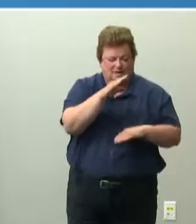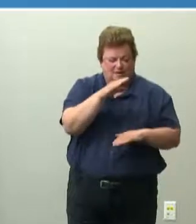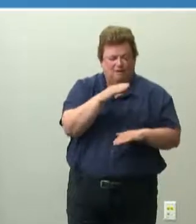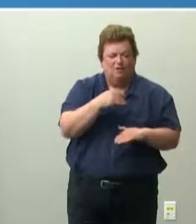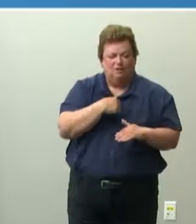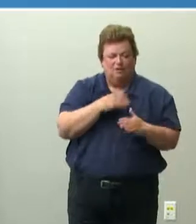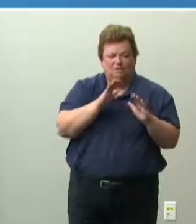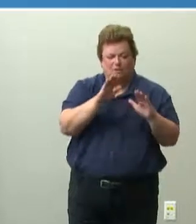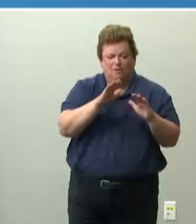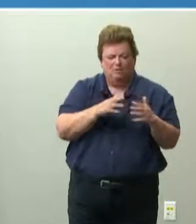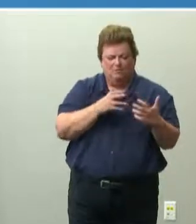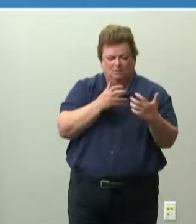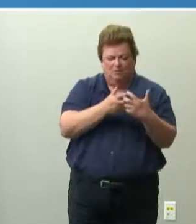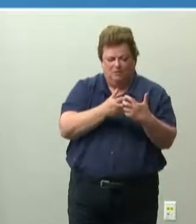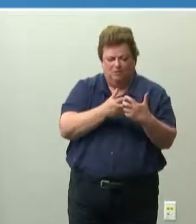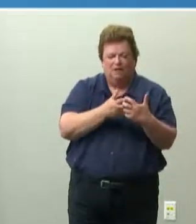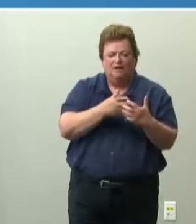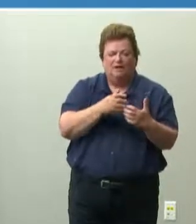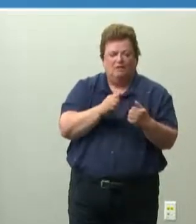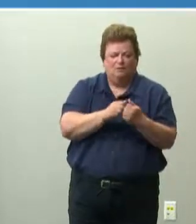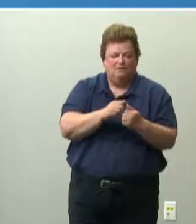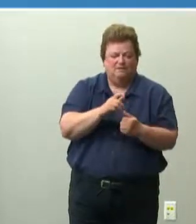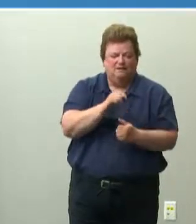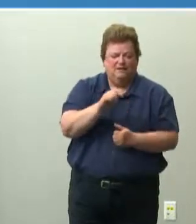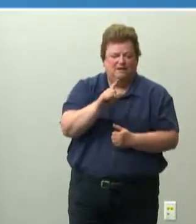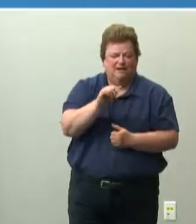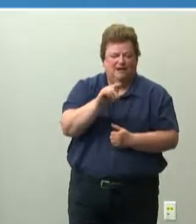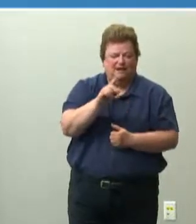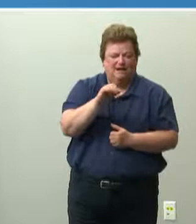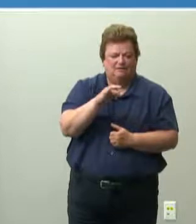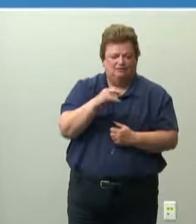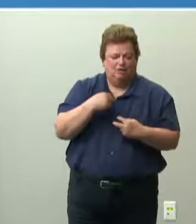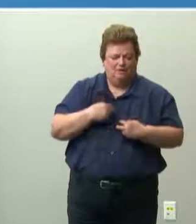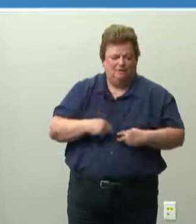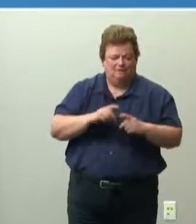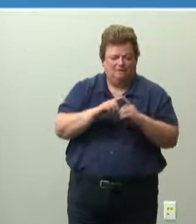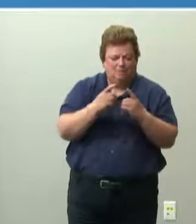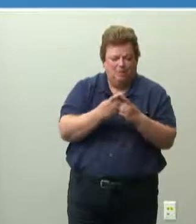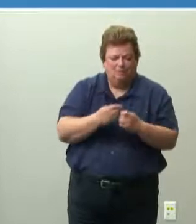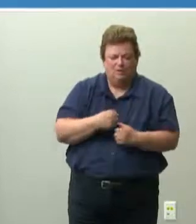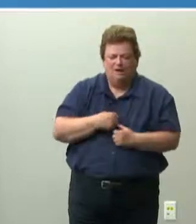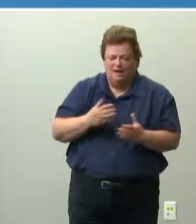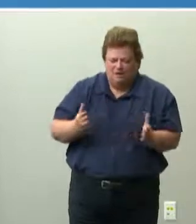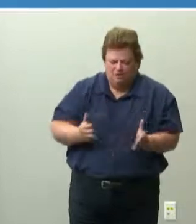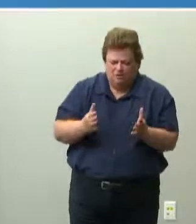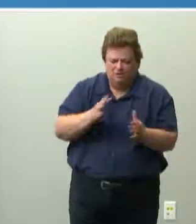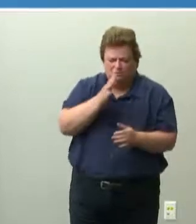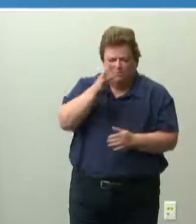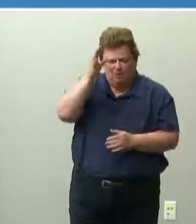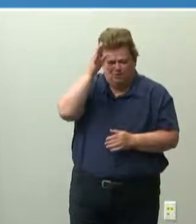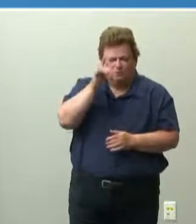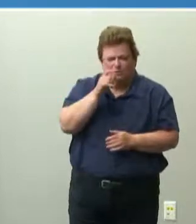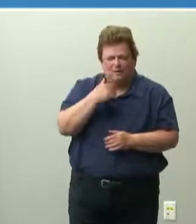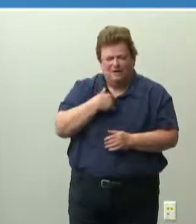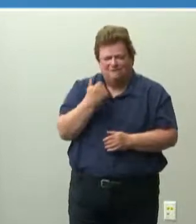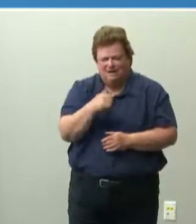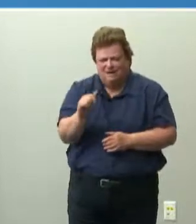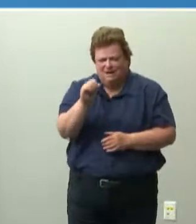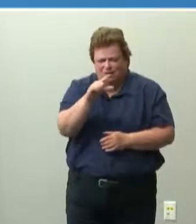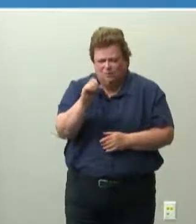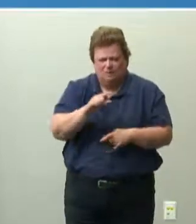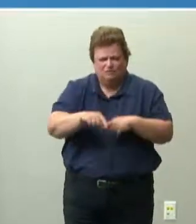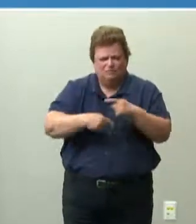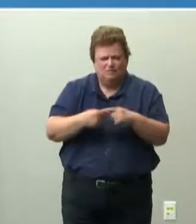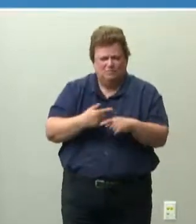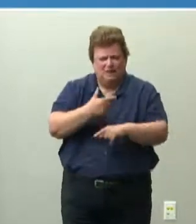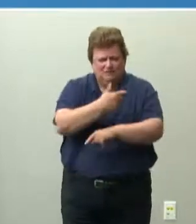between pediatric practices and Lancaster County Health Department. So I would encourage parents who have questions about COVID-19 vaccination